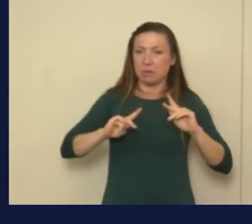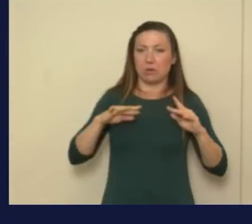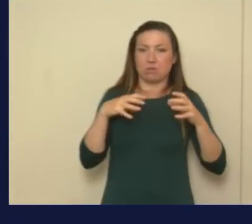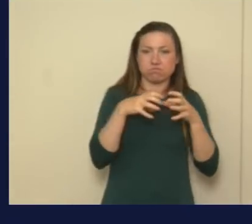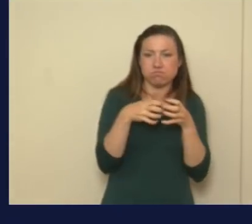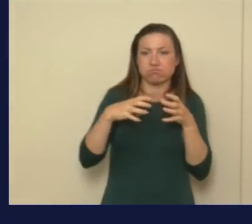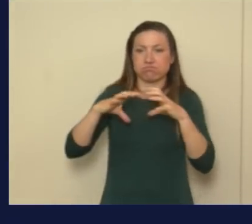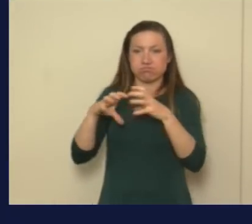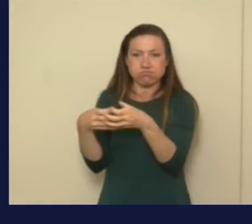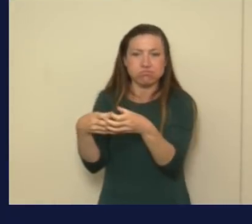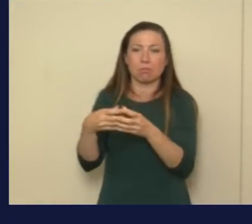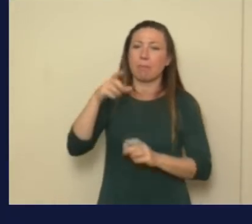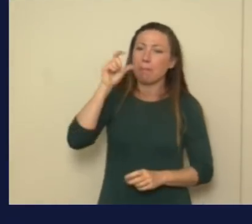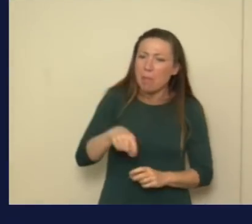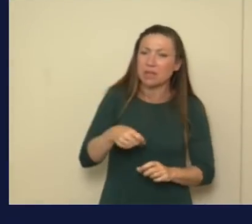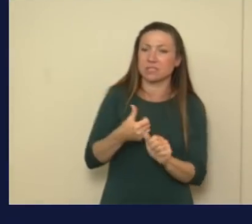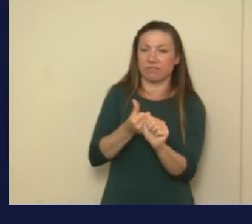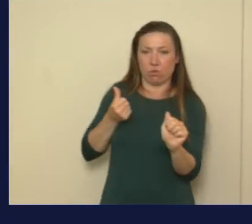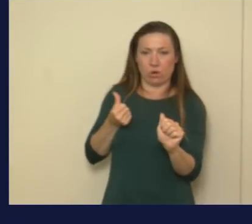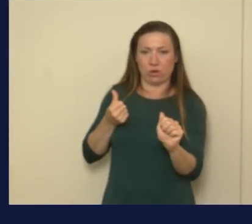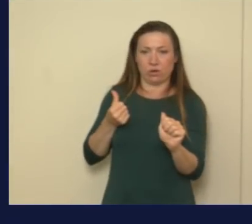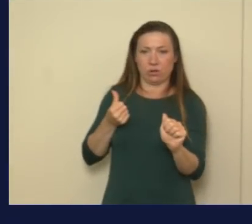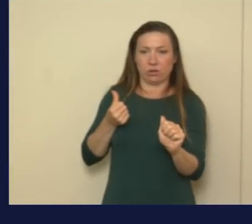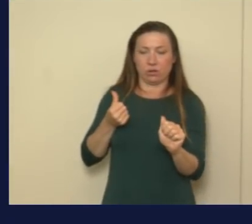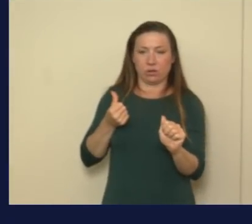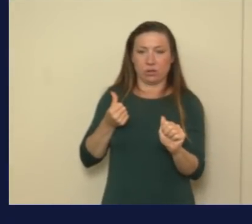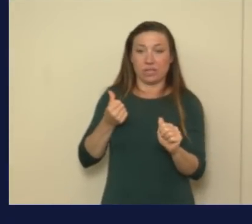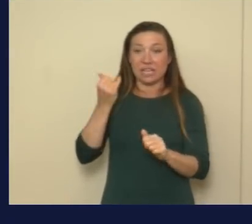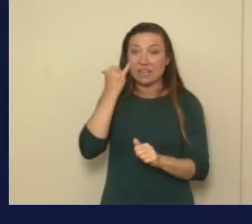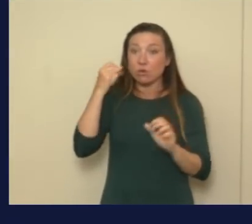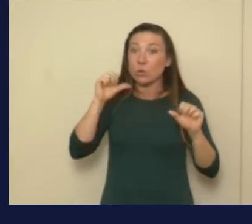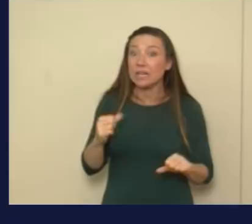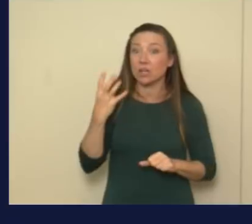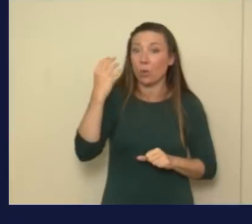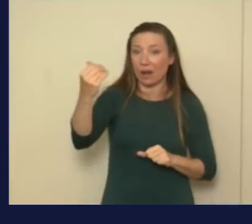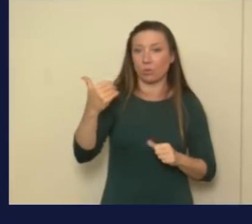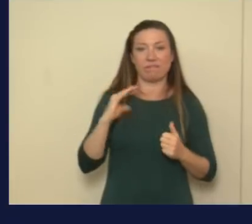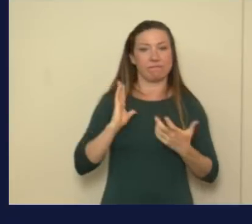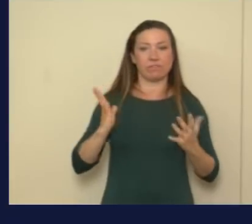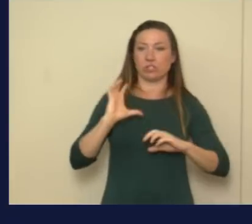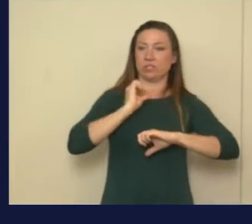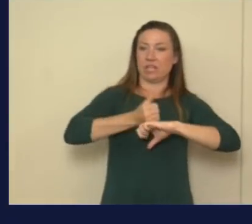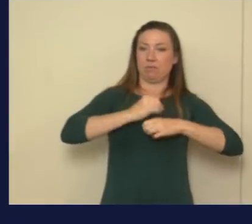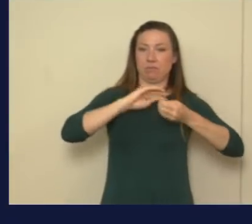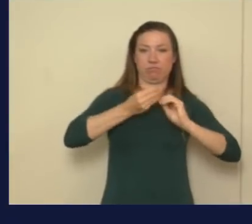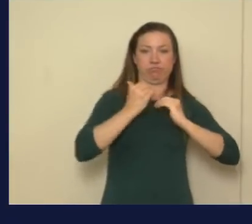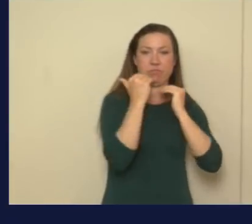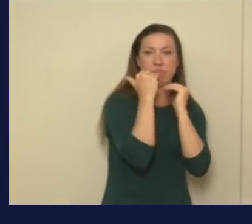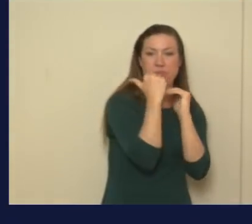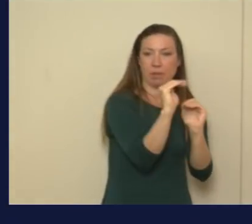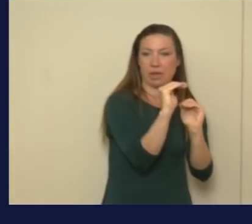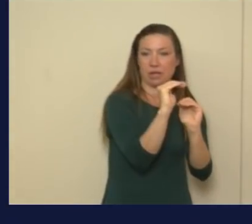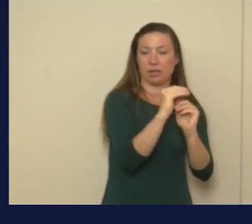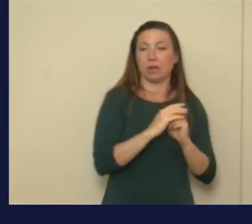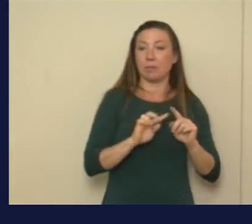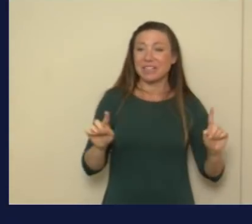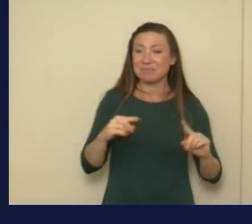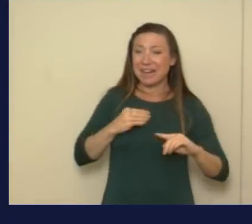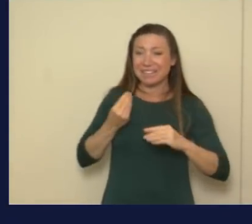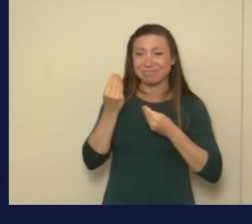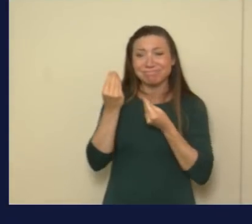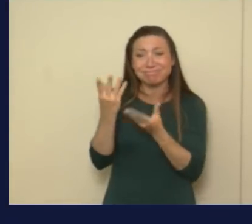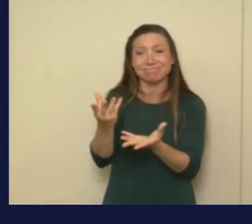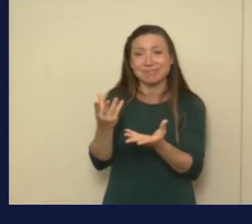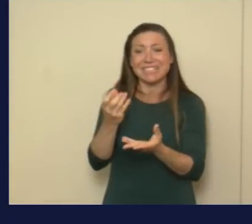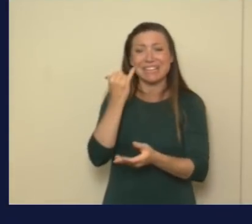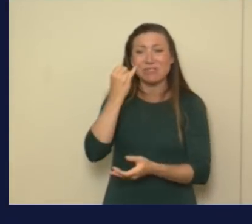can do that. My advice is, don't go to any of those if you don't need to go, because it will really help